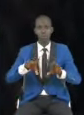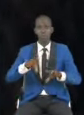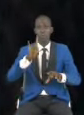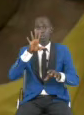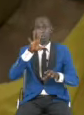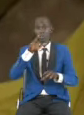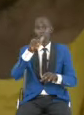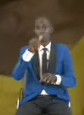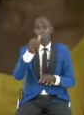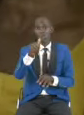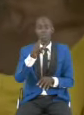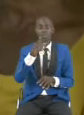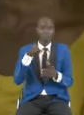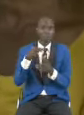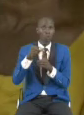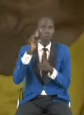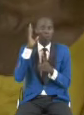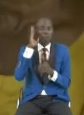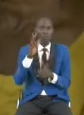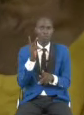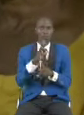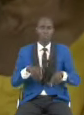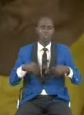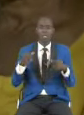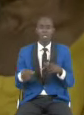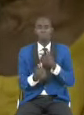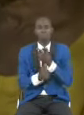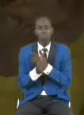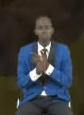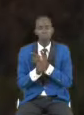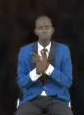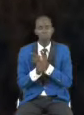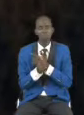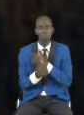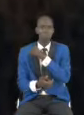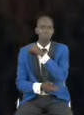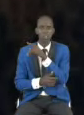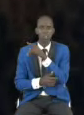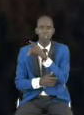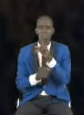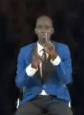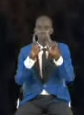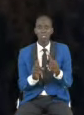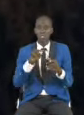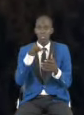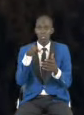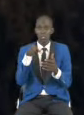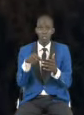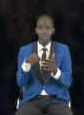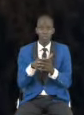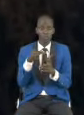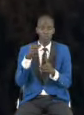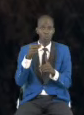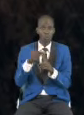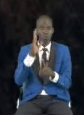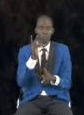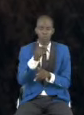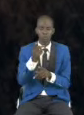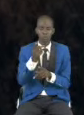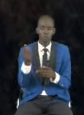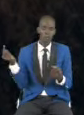your life. Any danger, any temptation, any trial, this word will sustain you to the end